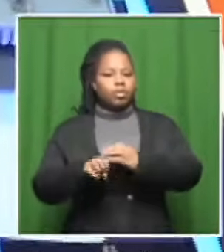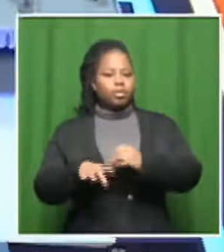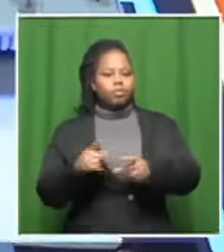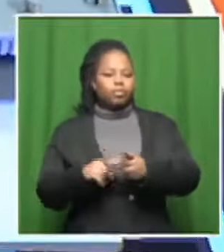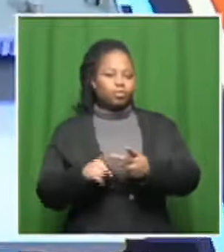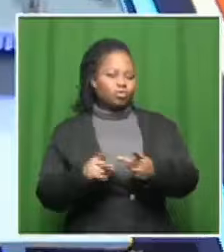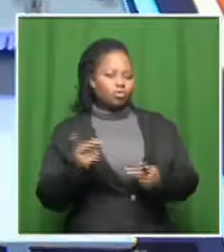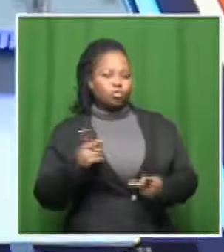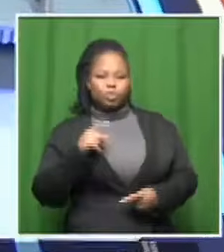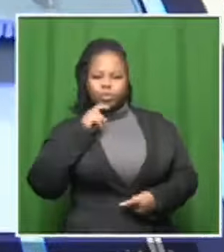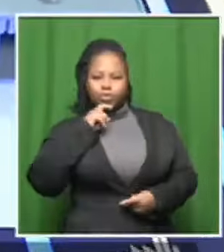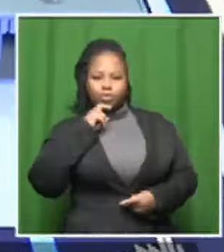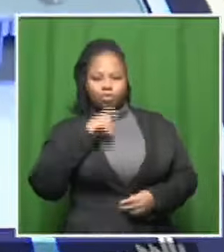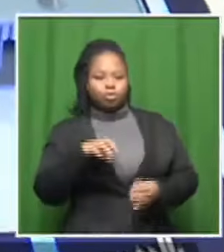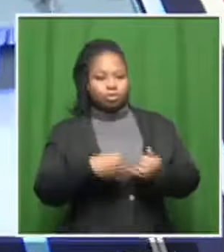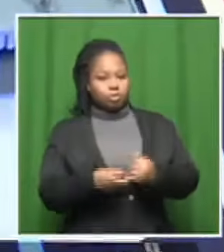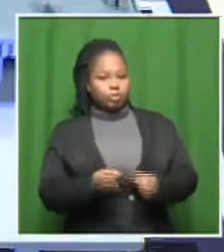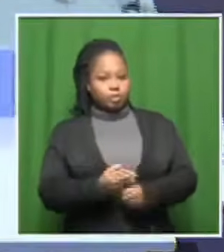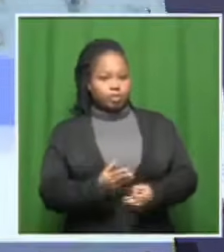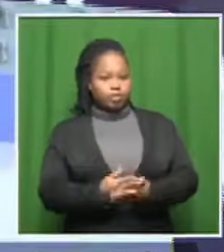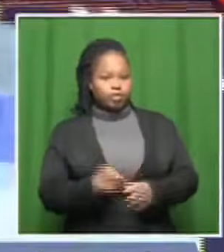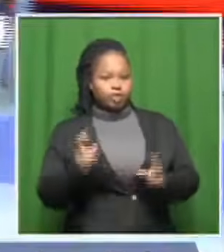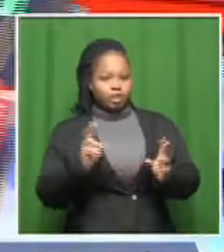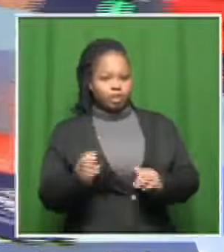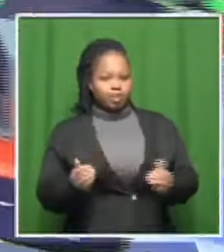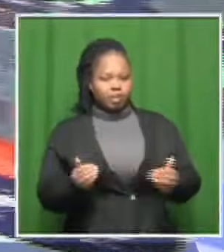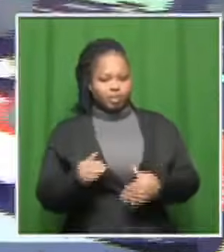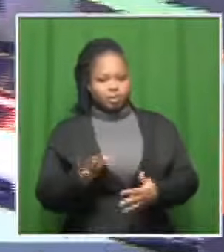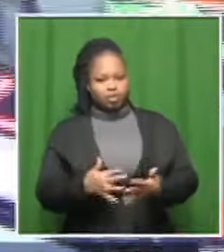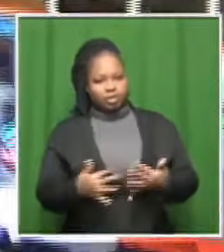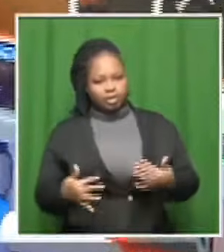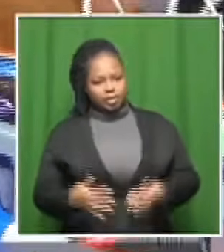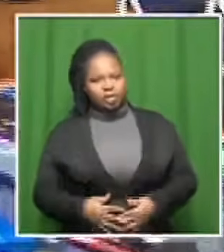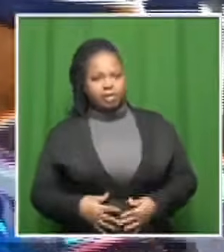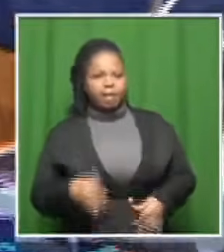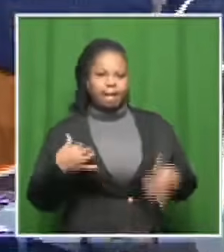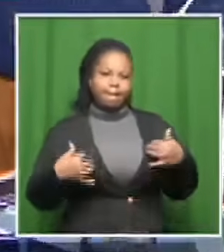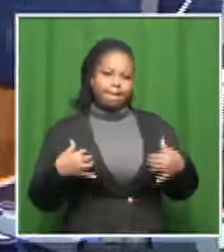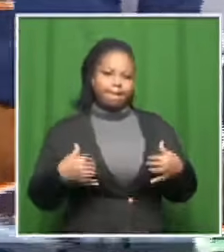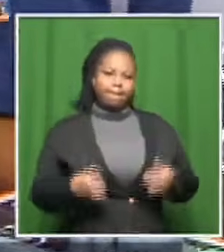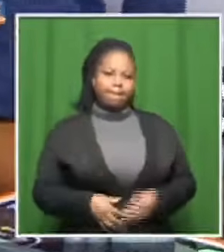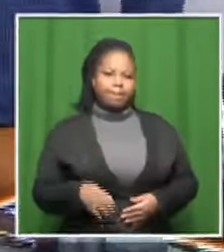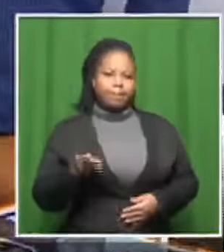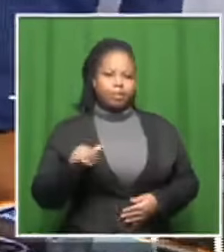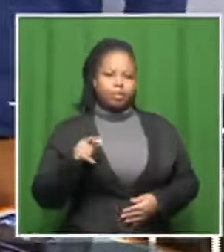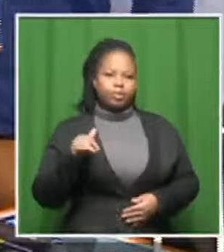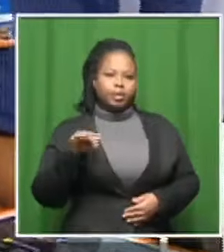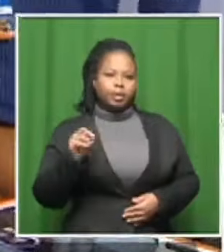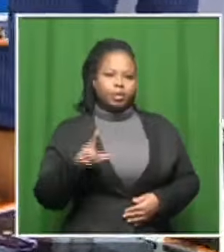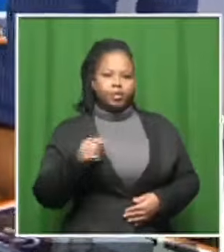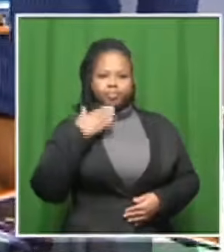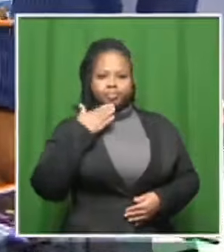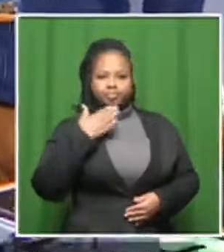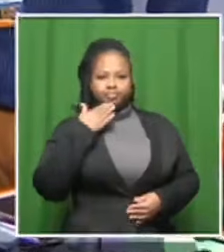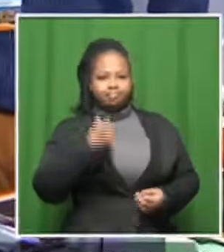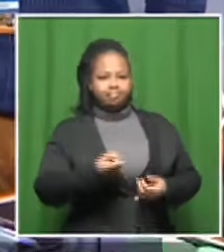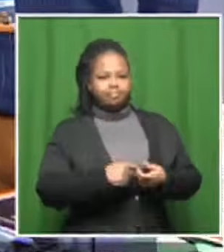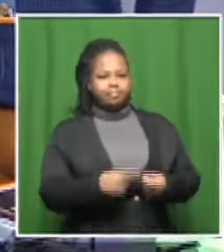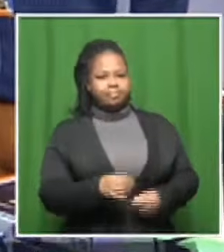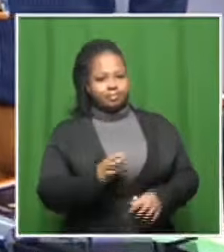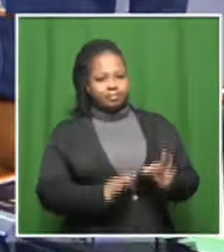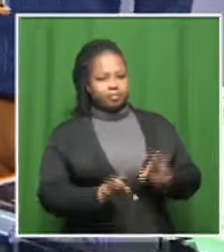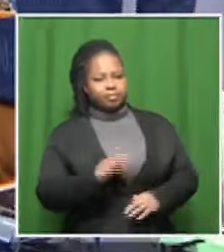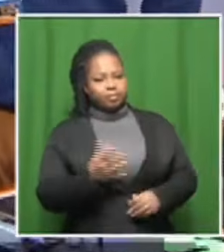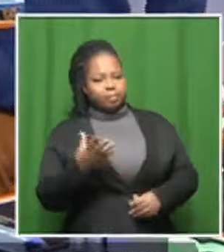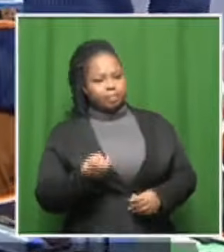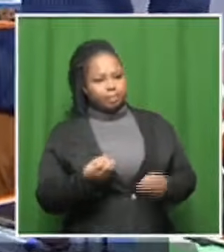and stabilize our energy management grid. Oh, exciting times. Boitumelo and Jason, thank you for joining us and for unpacking what's obviously being exhibited